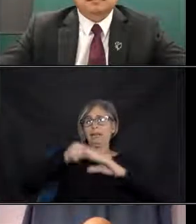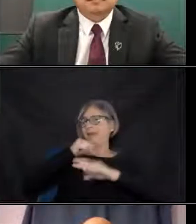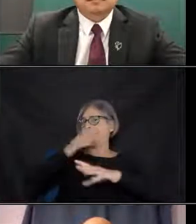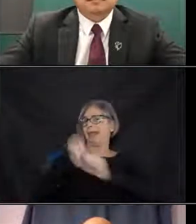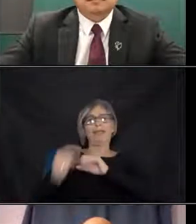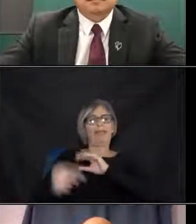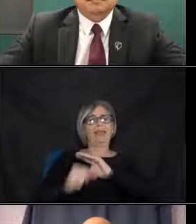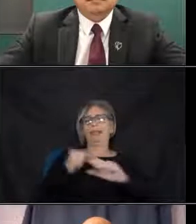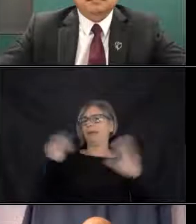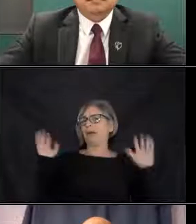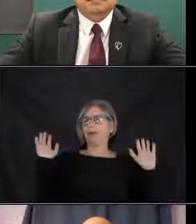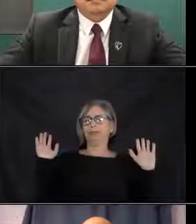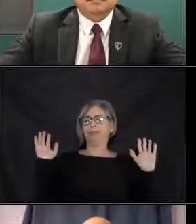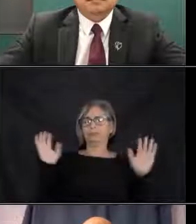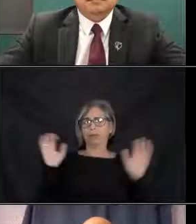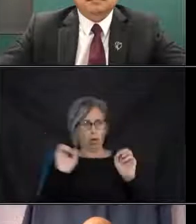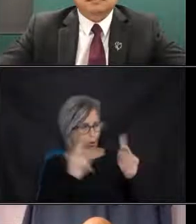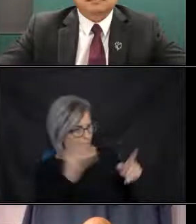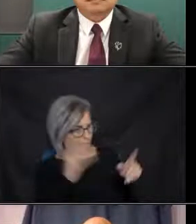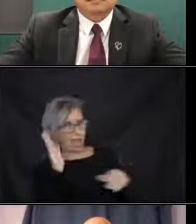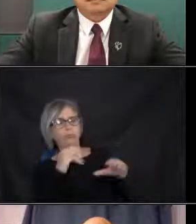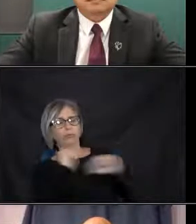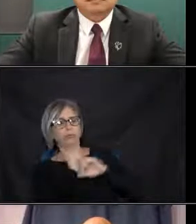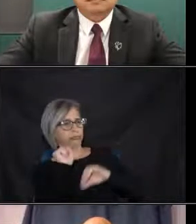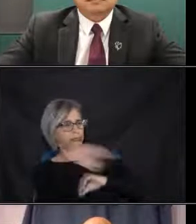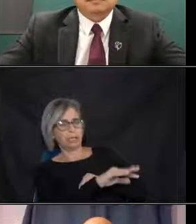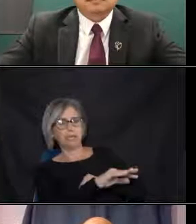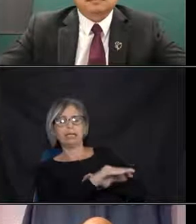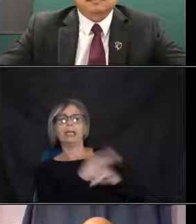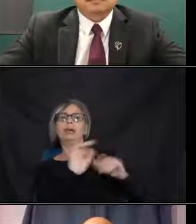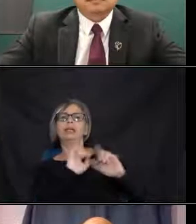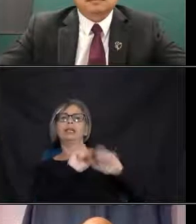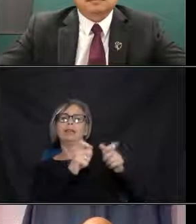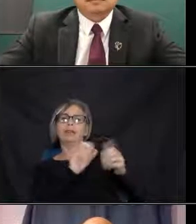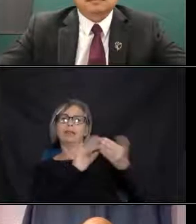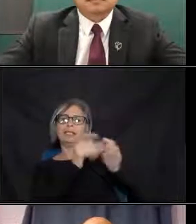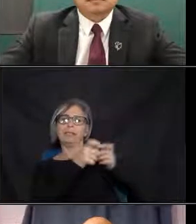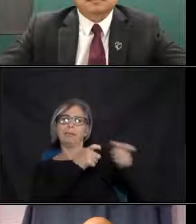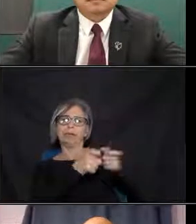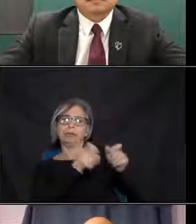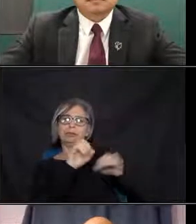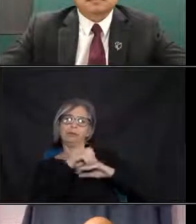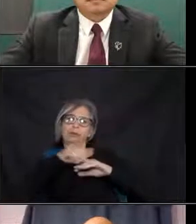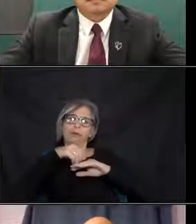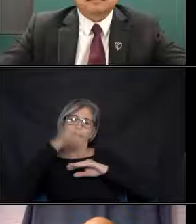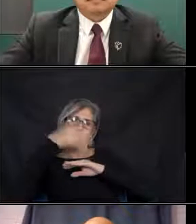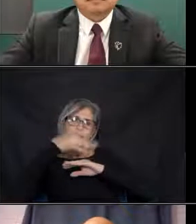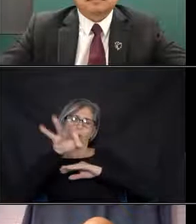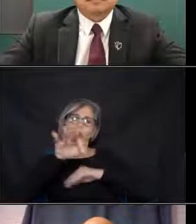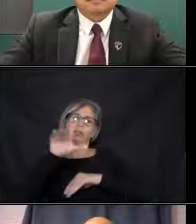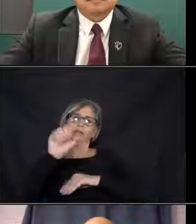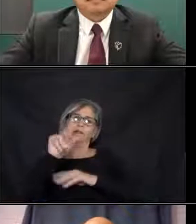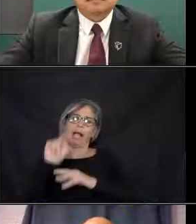email. Okay. I'll give it to the city manager. I forwarded it to Colin and had a conversation with him. So,